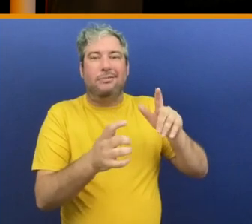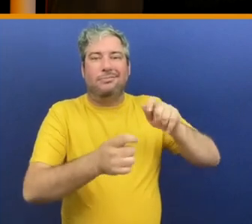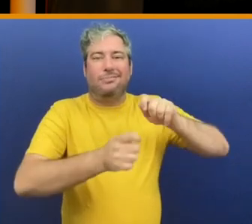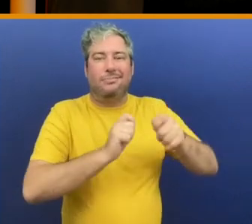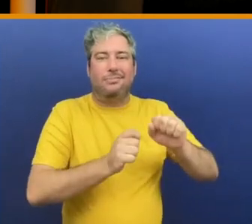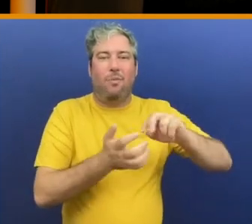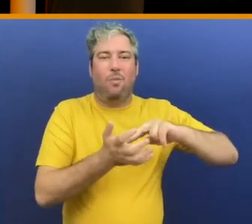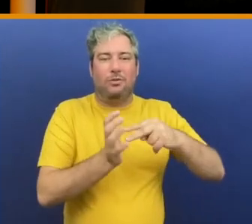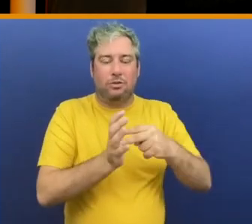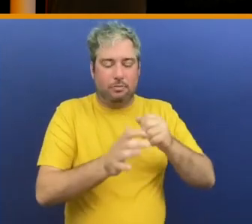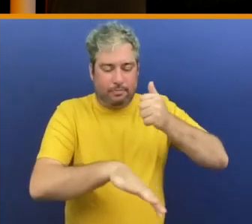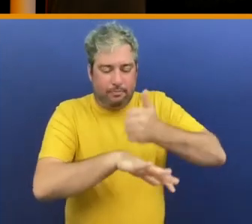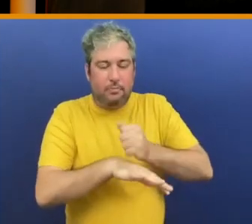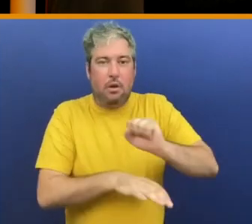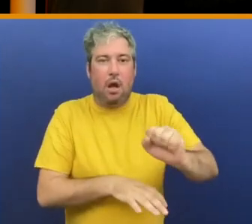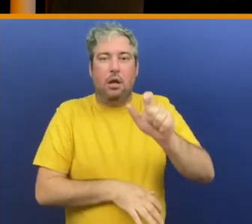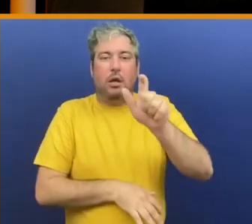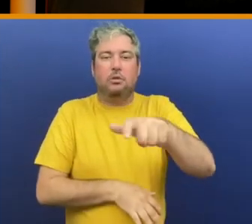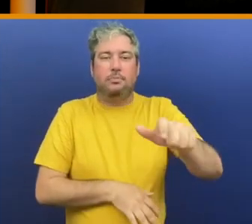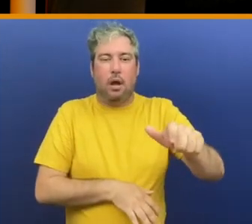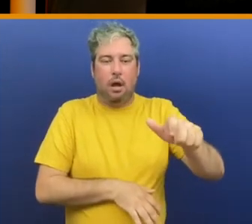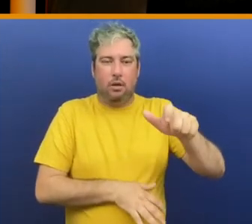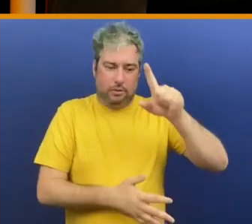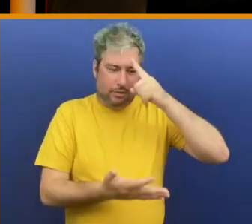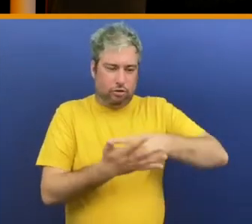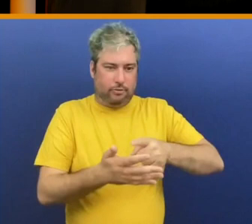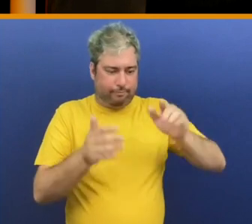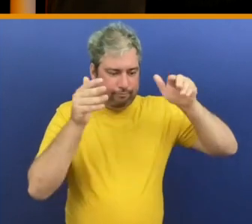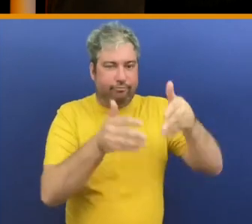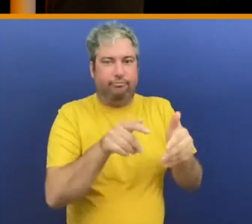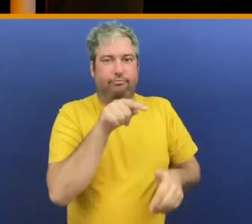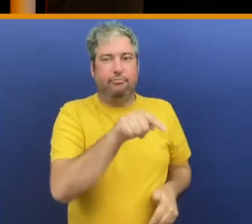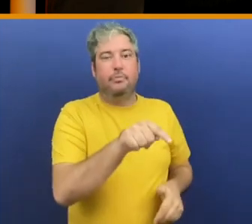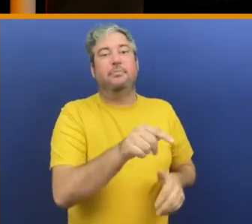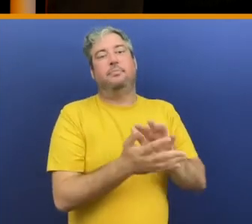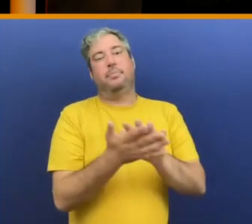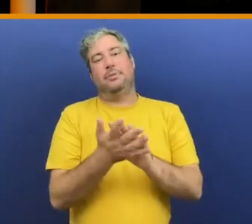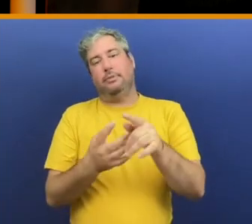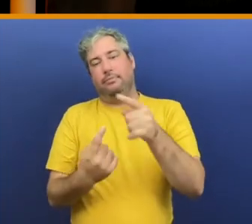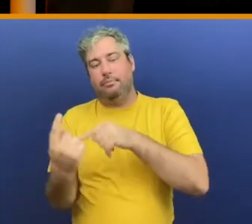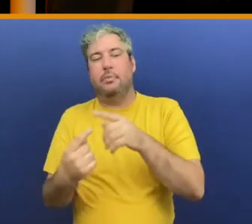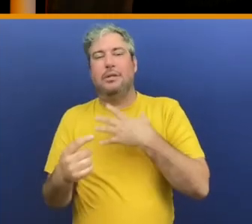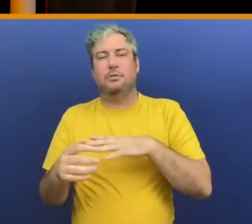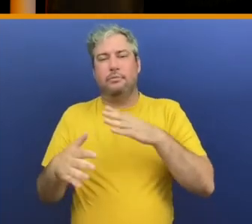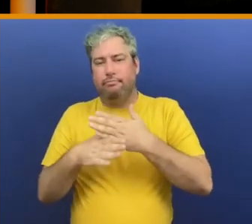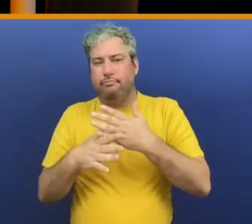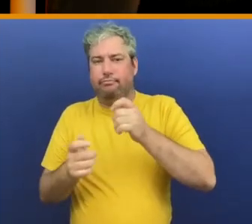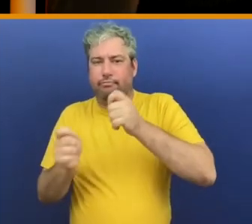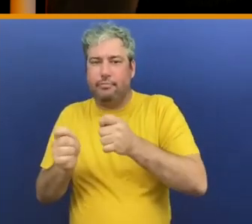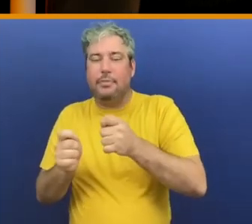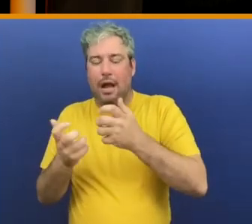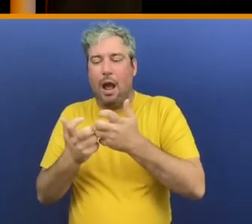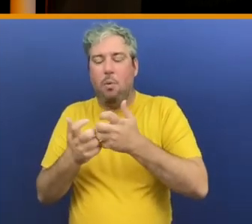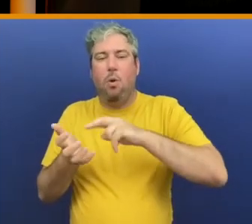A great deal of the work involved in doing this is about reforming the way these organisations are structured, helping people master the latest in